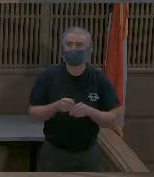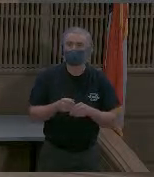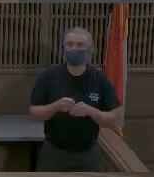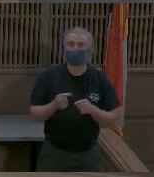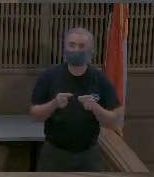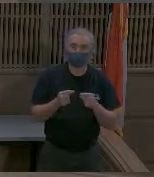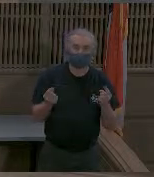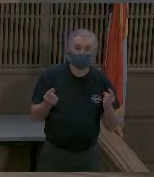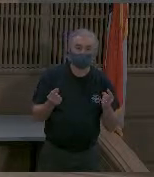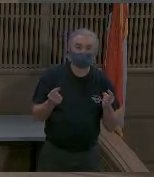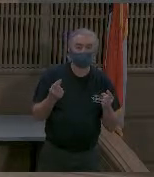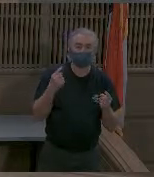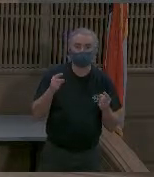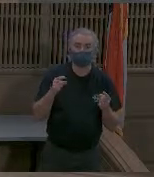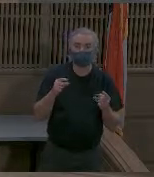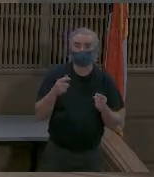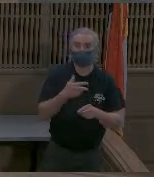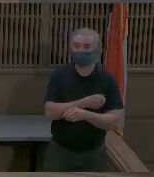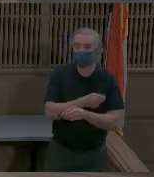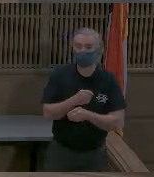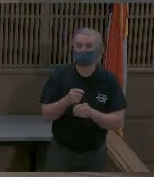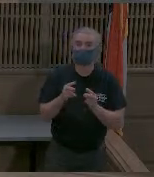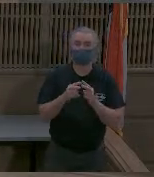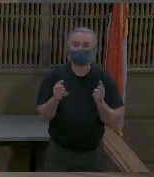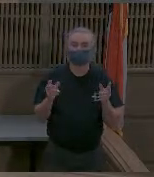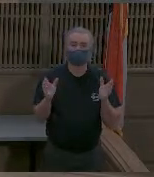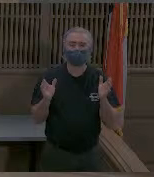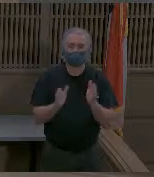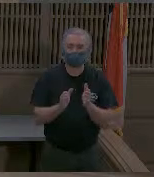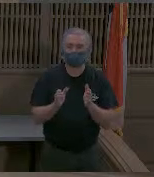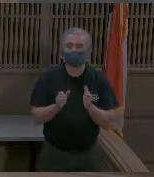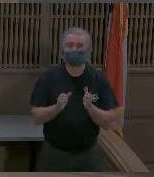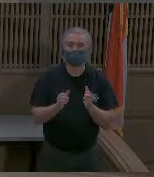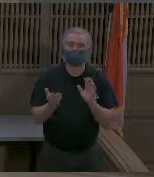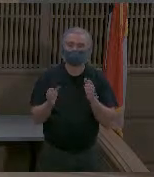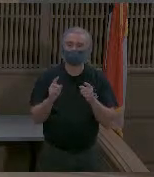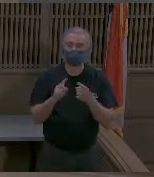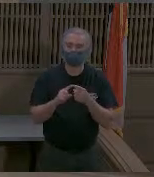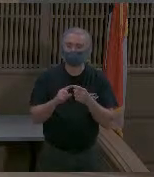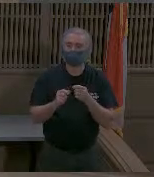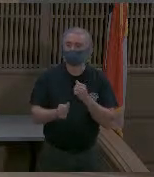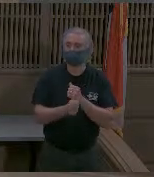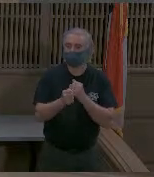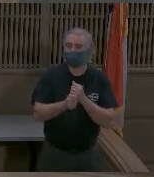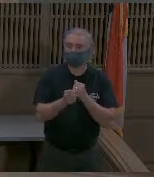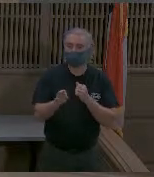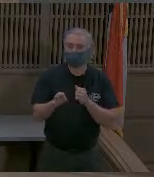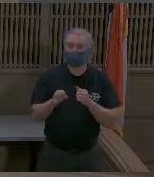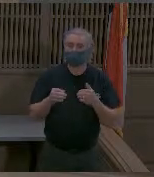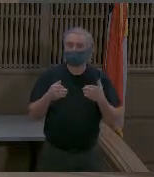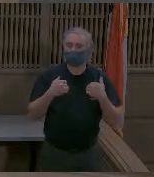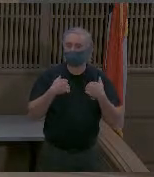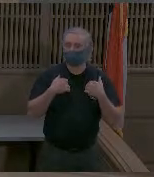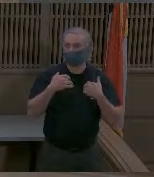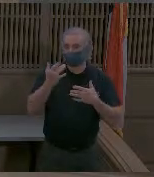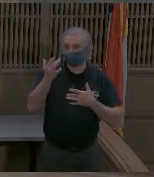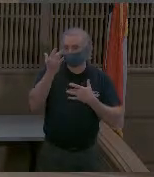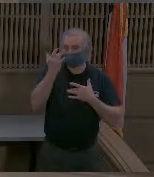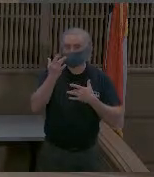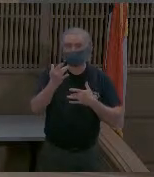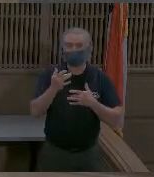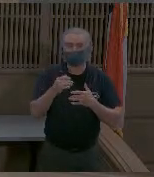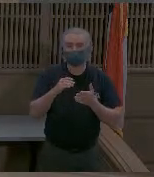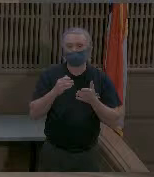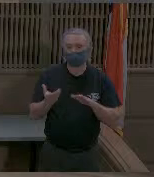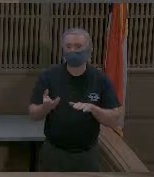is very small compared to the risk of having bad outcomes or even death